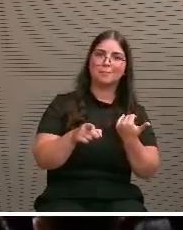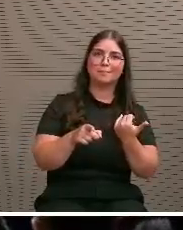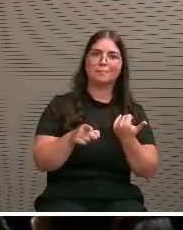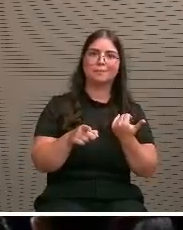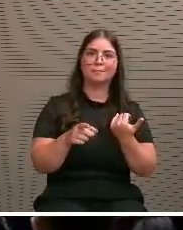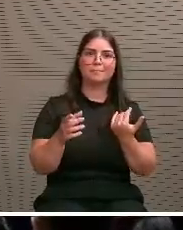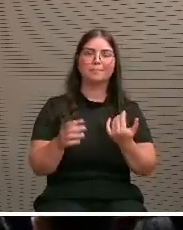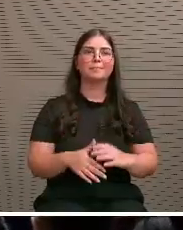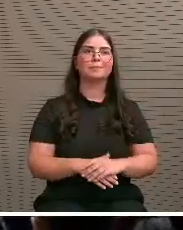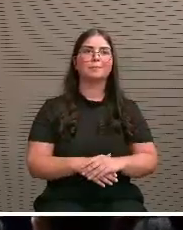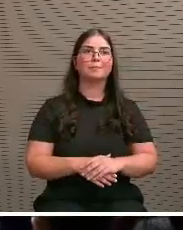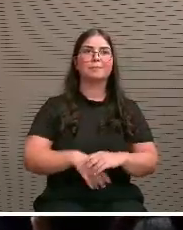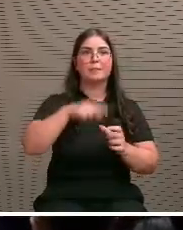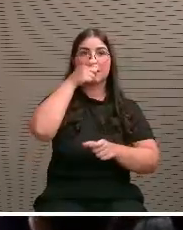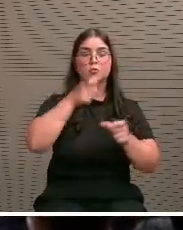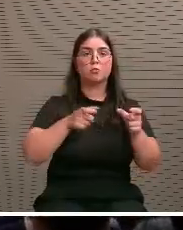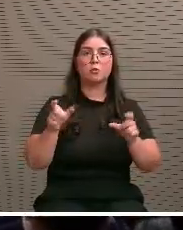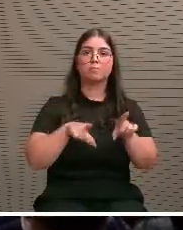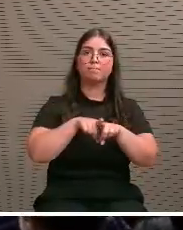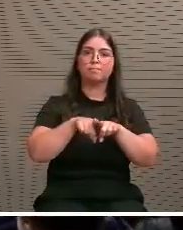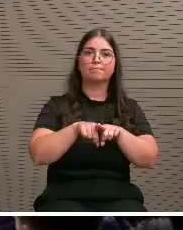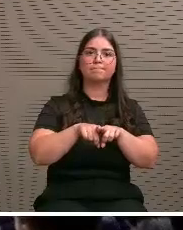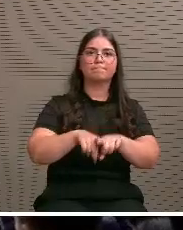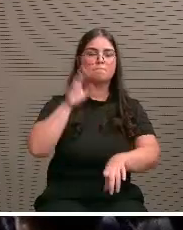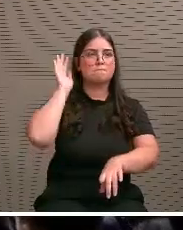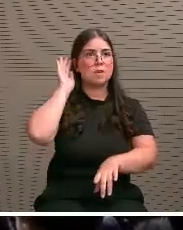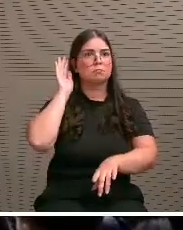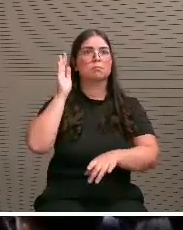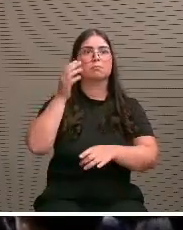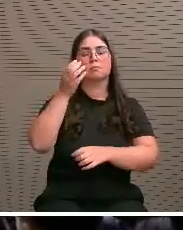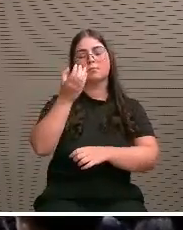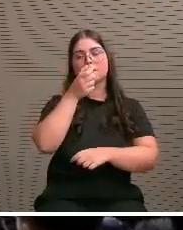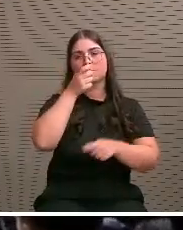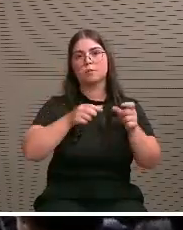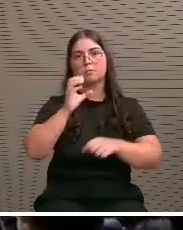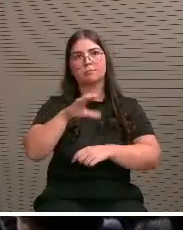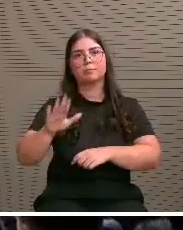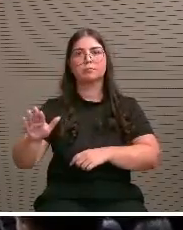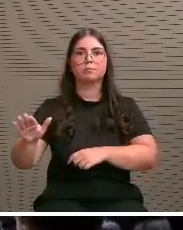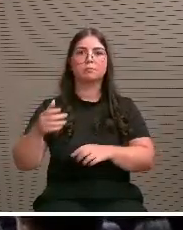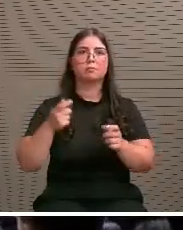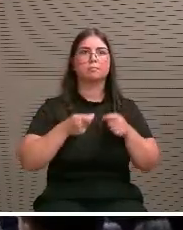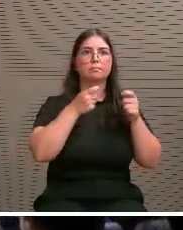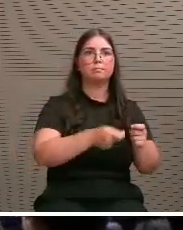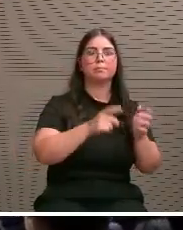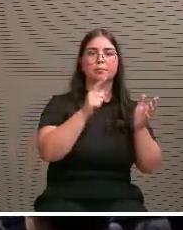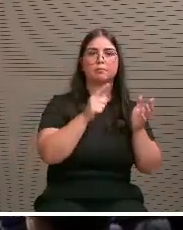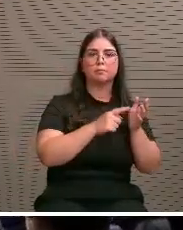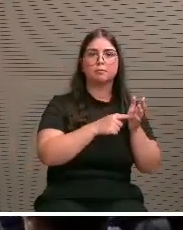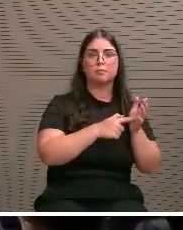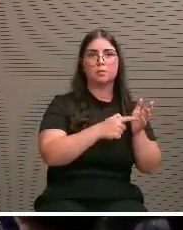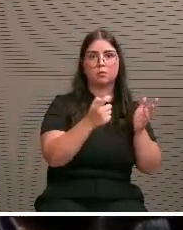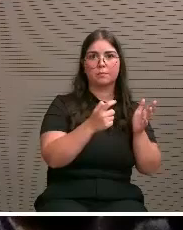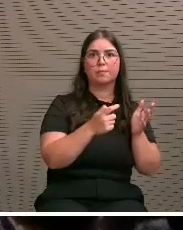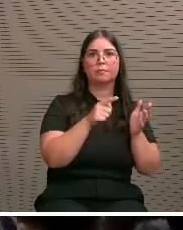Politicians should really listen to the science they fund. You know, in the US, we have the National Institutes of Health. In the EU, you